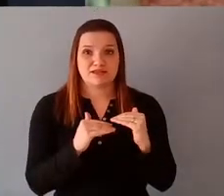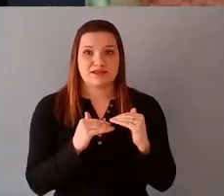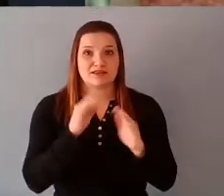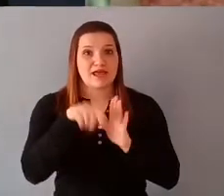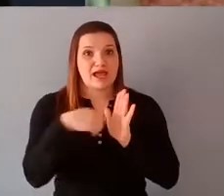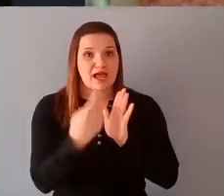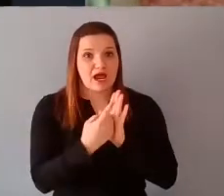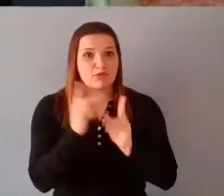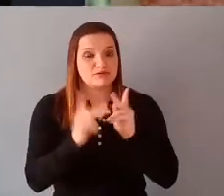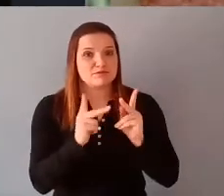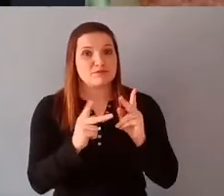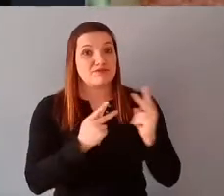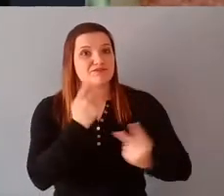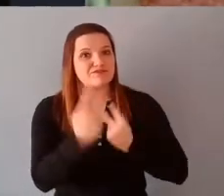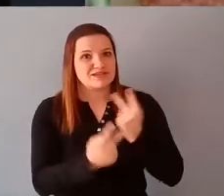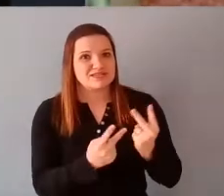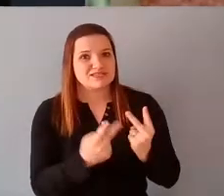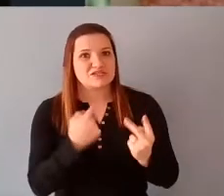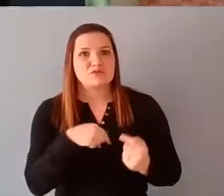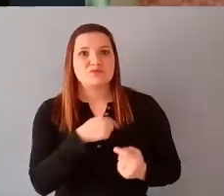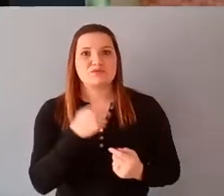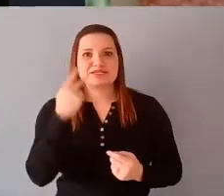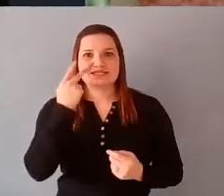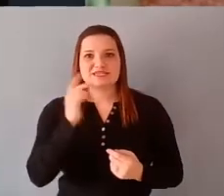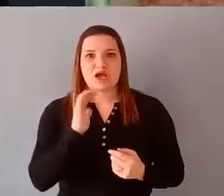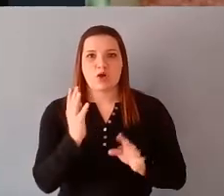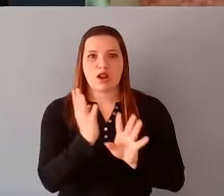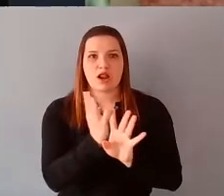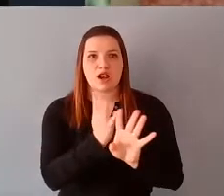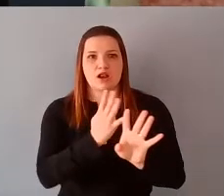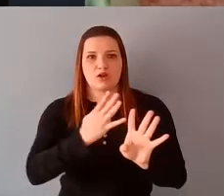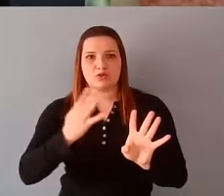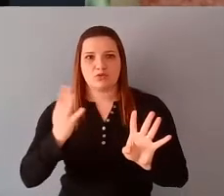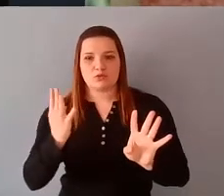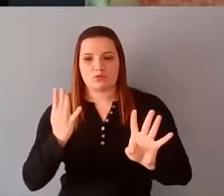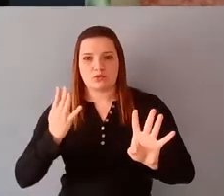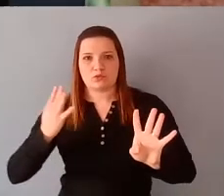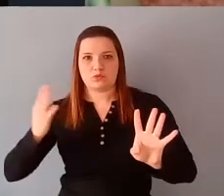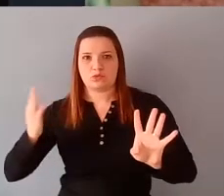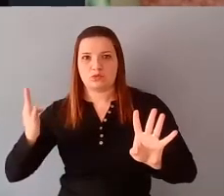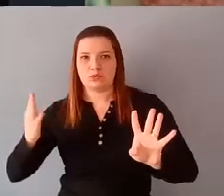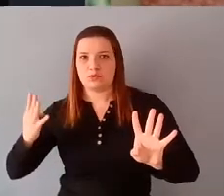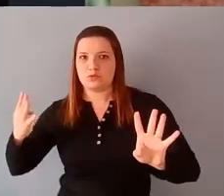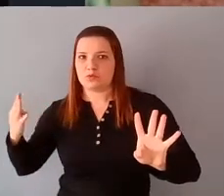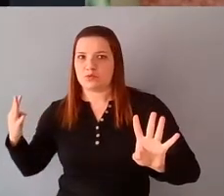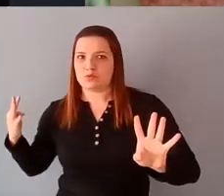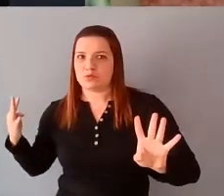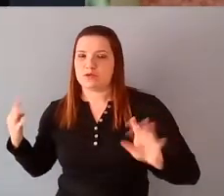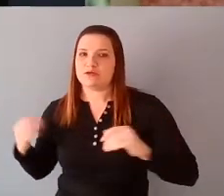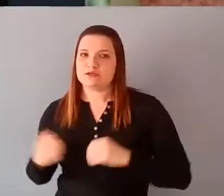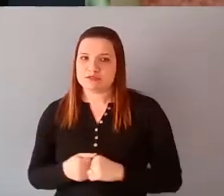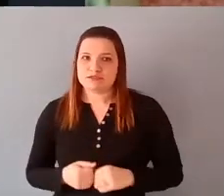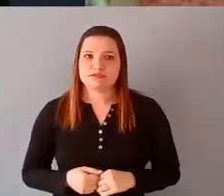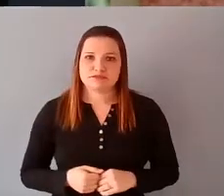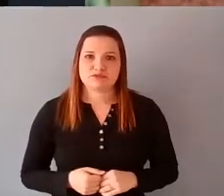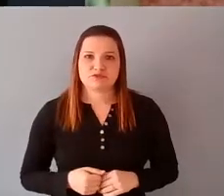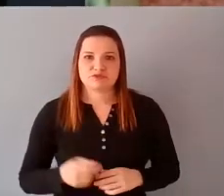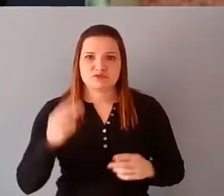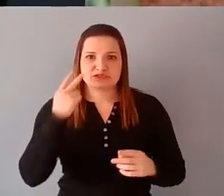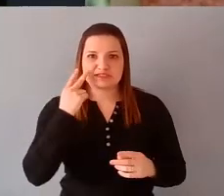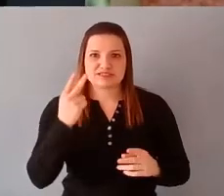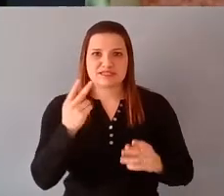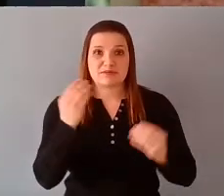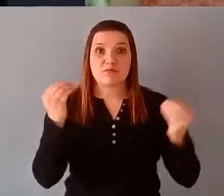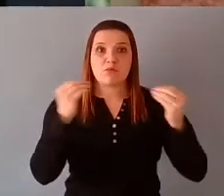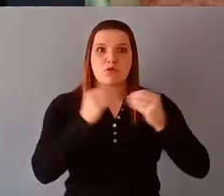can visit, we're seeing our lines are really queuing up now. And so you can see them stretching